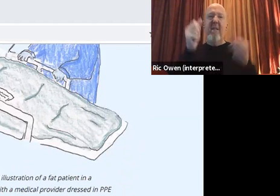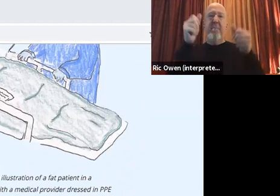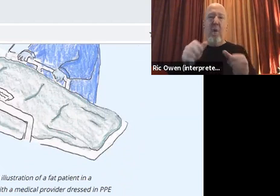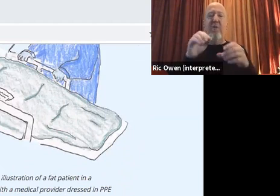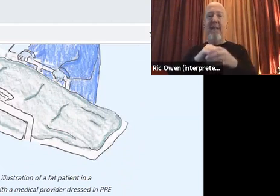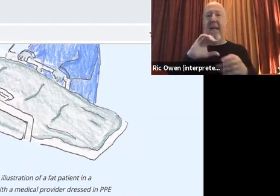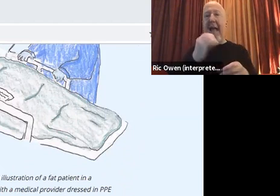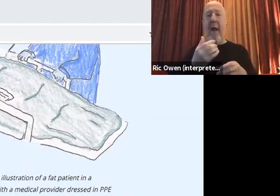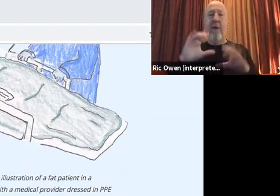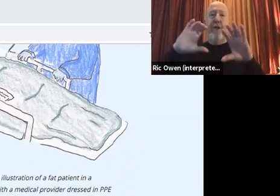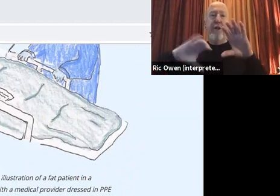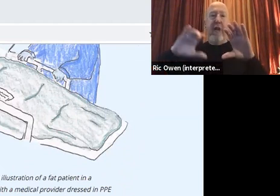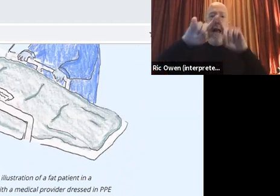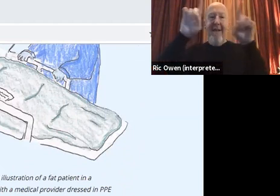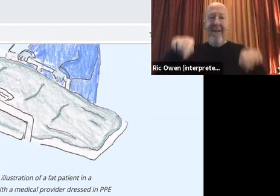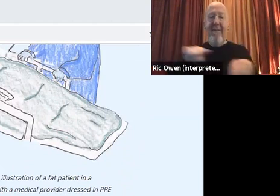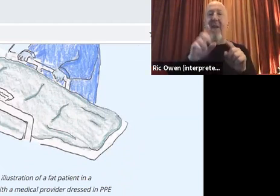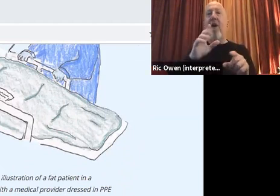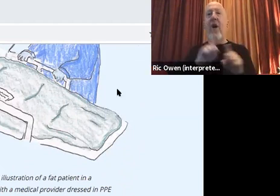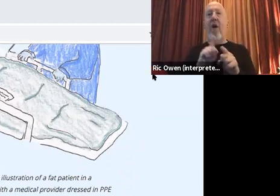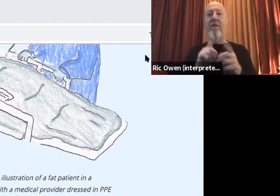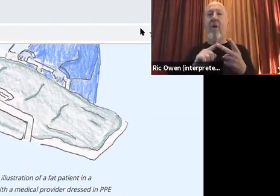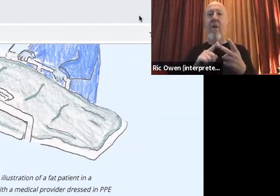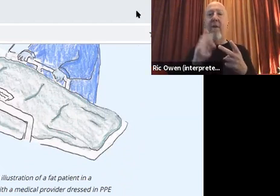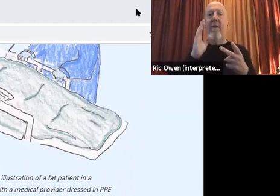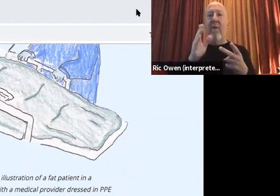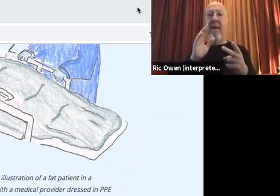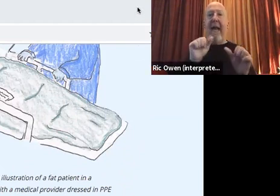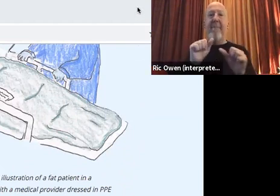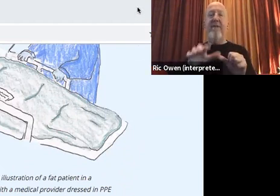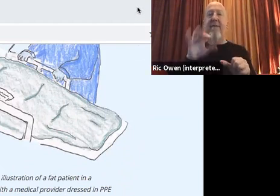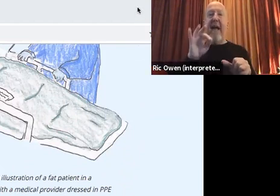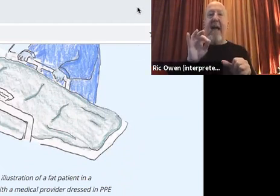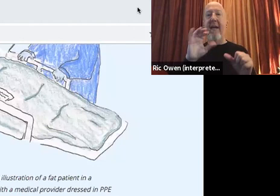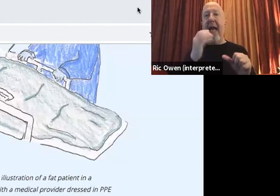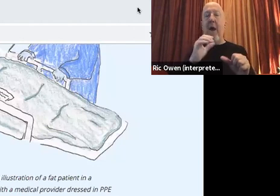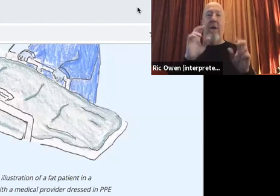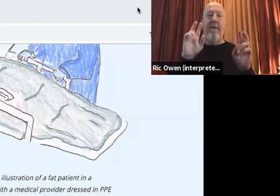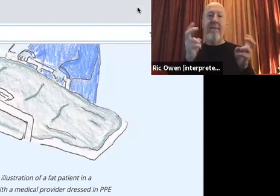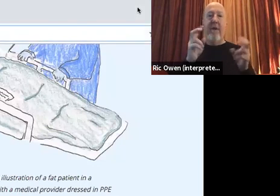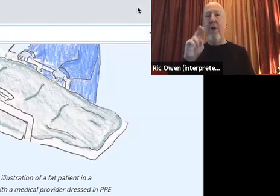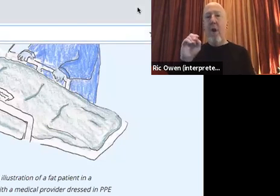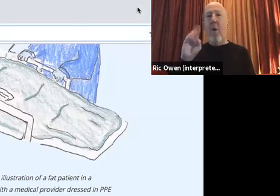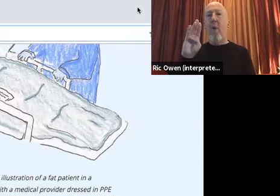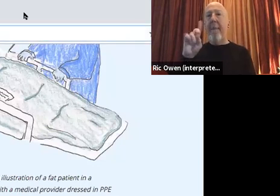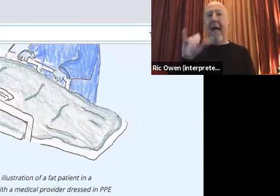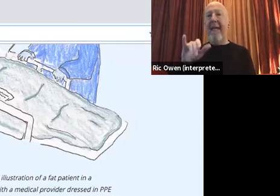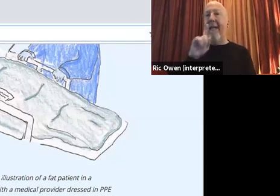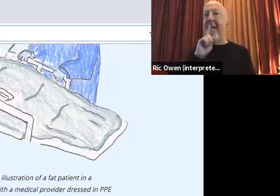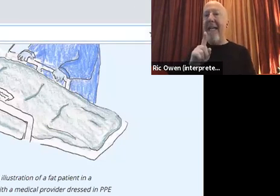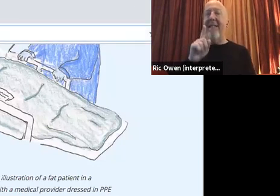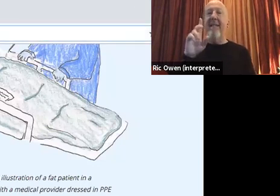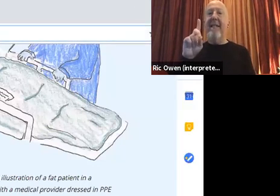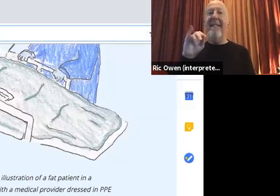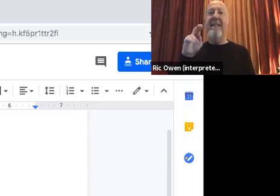and can also be found, or will also be able to be found on our nobodyisdisposable.org website. If there is